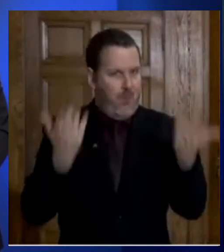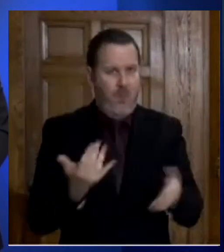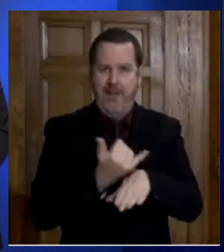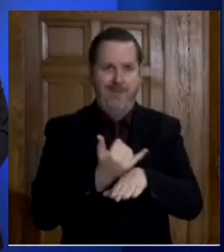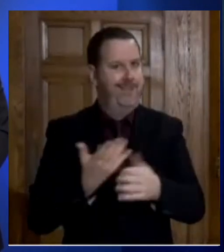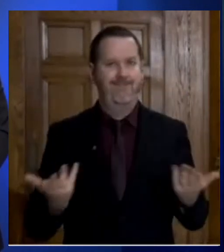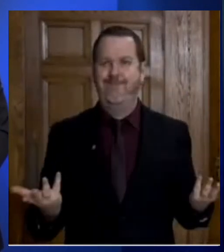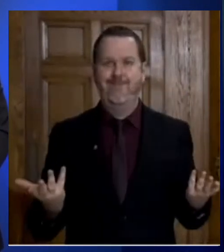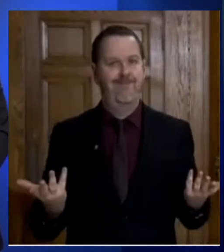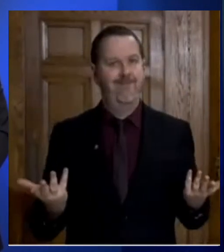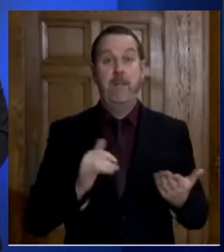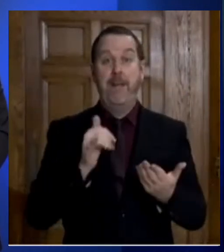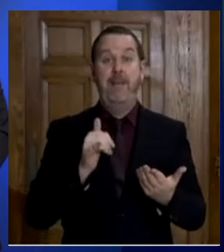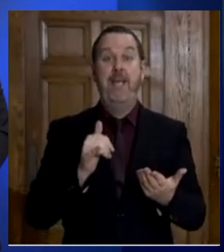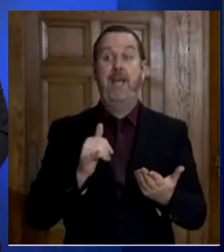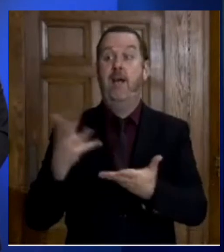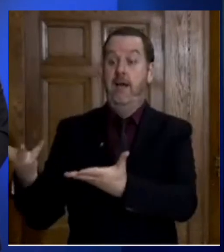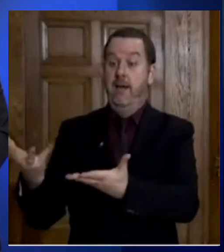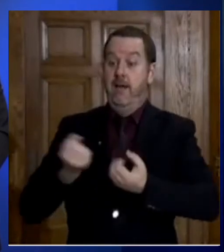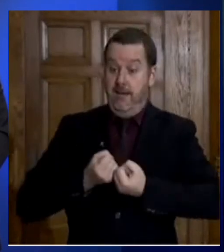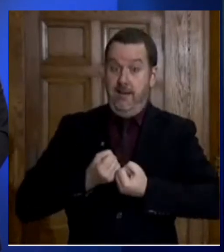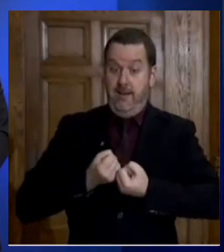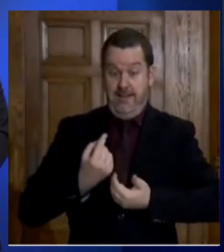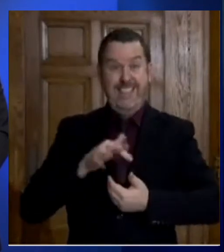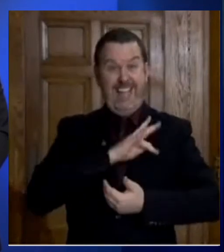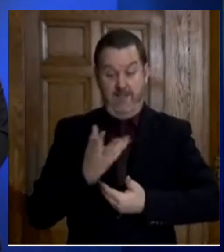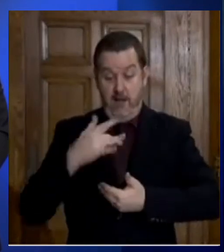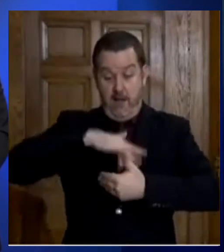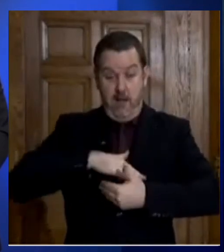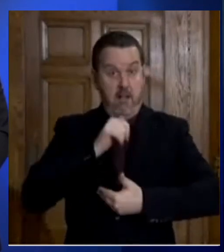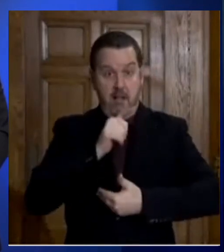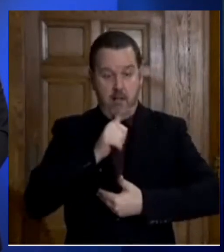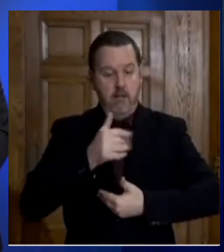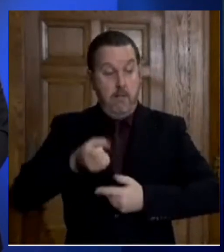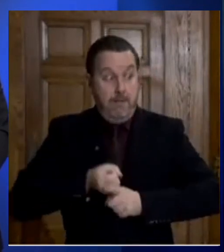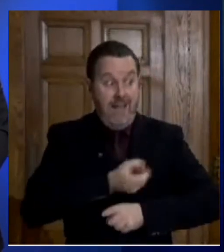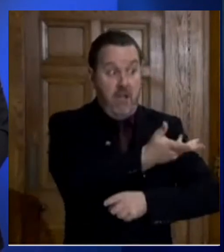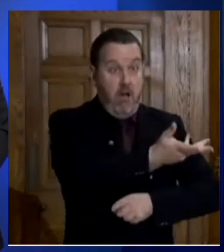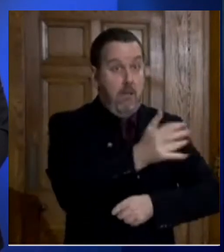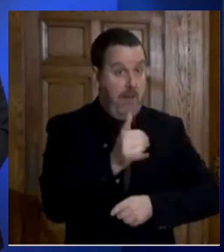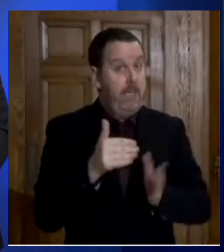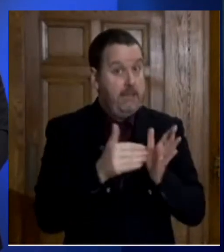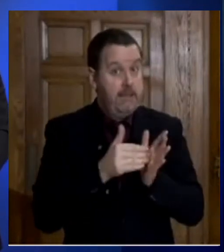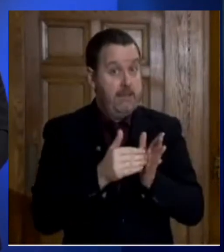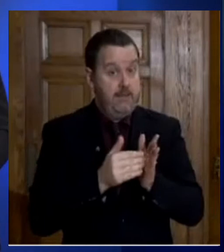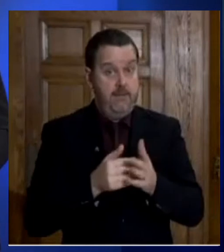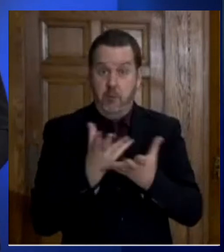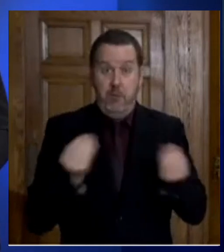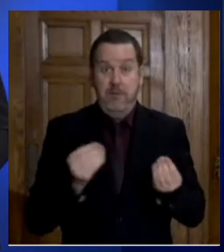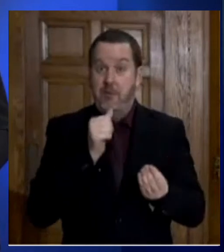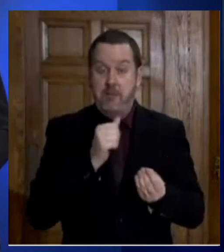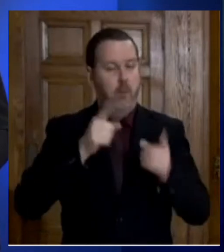may well stop people passing the virus to others. We just don't know that yet. We must